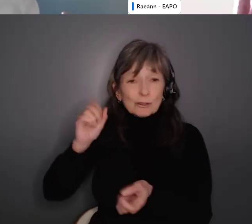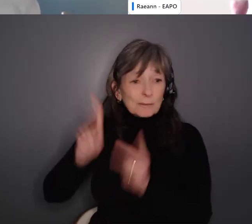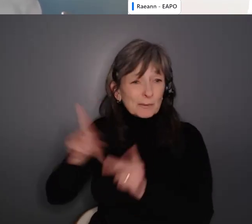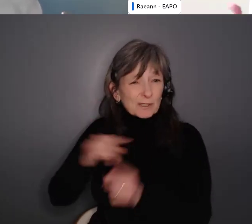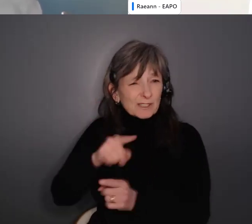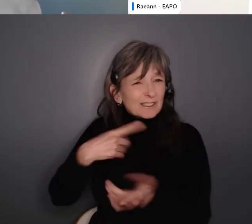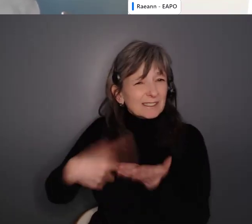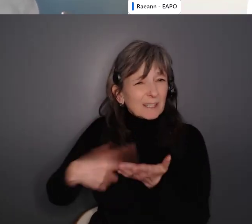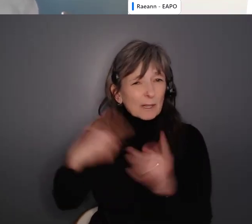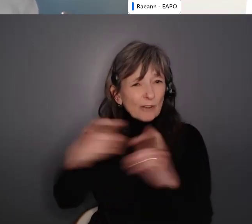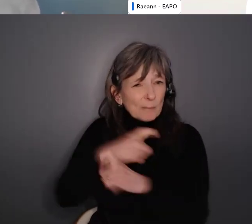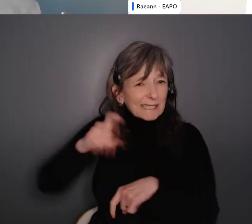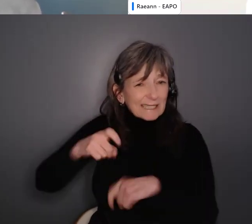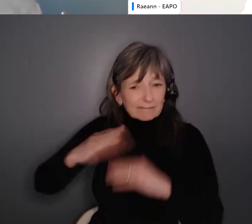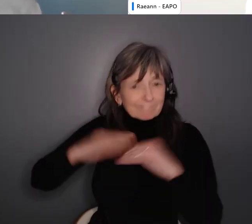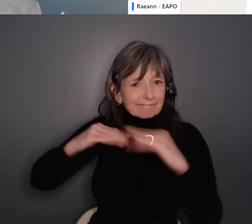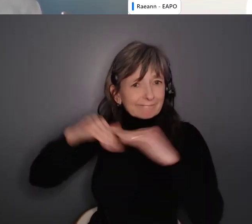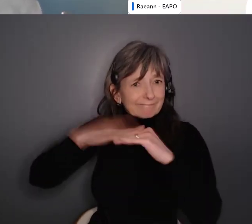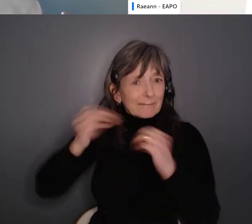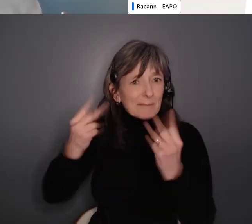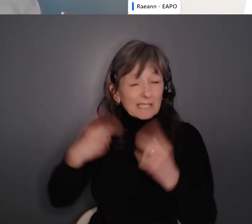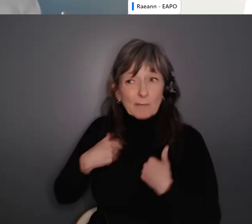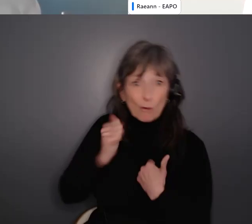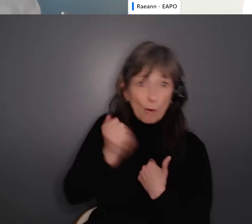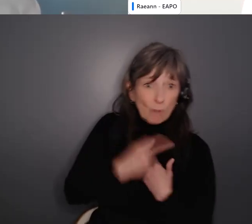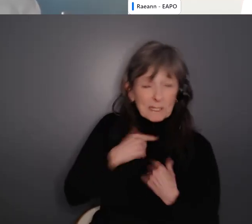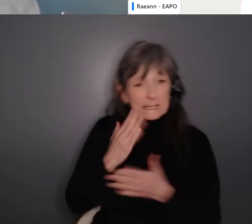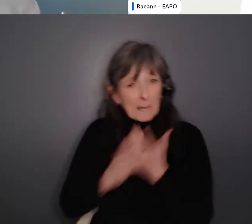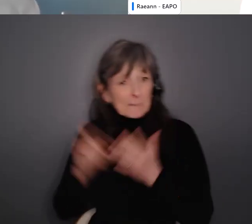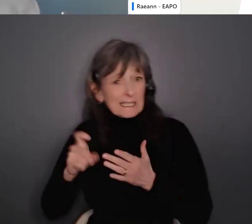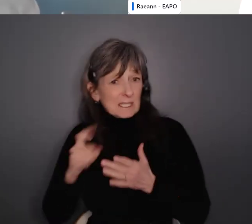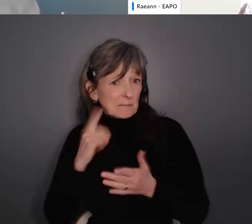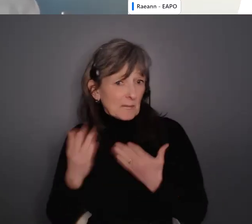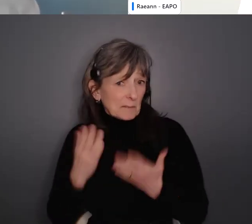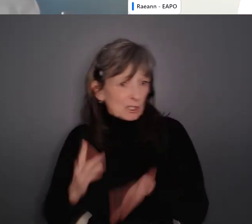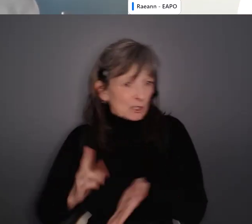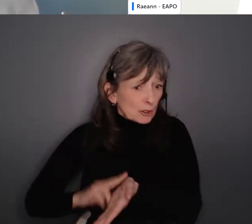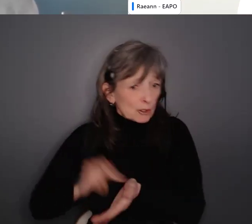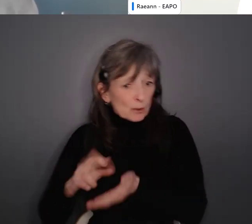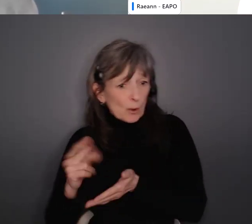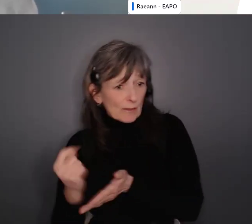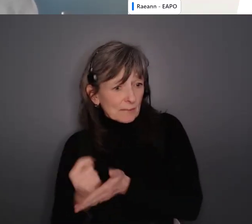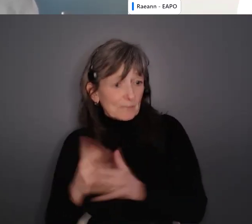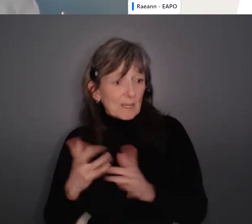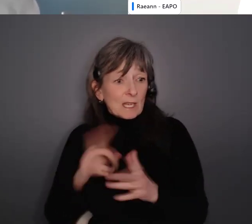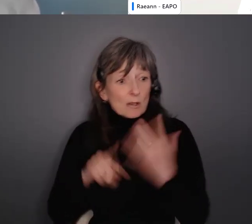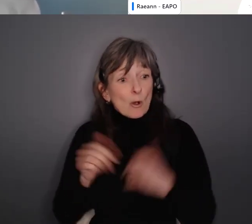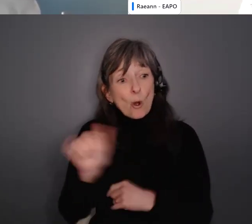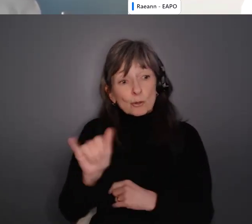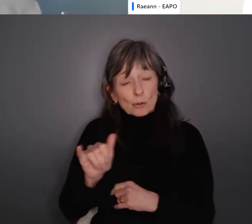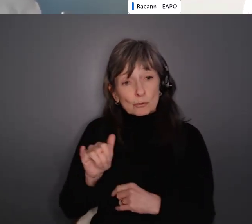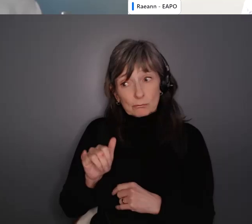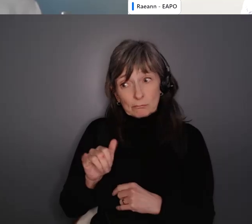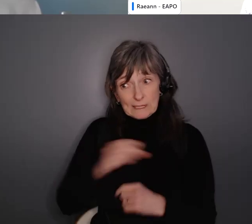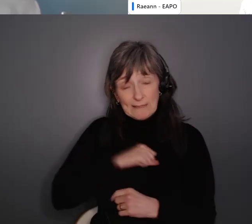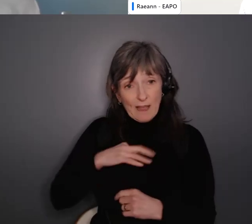the complex needs of older women, not everyone, but some of them that might need that. And then are the shelter staff expected to